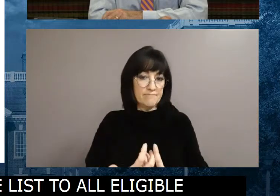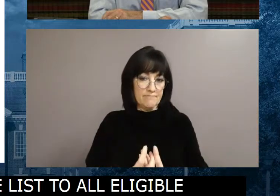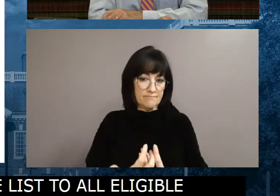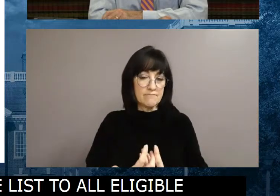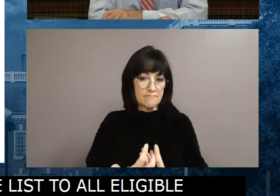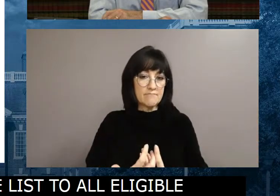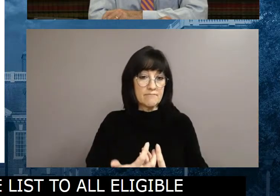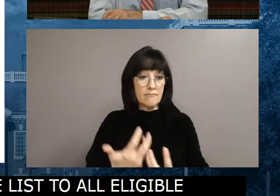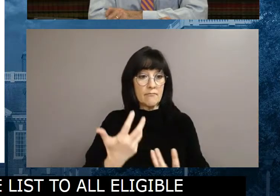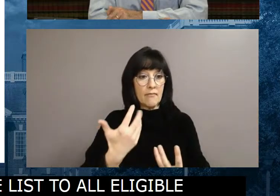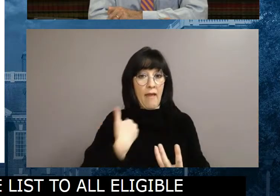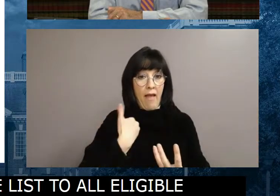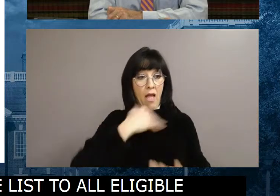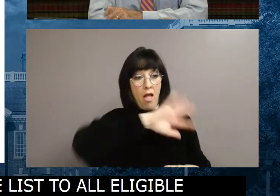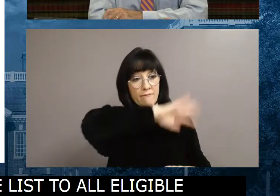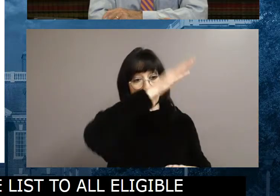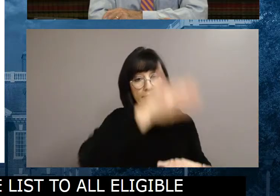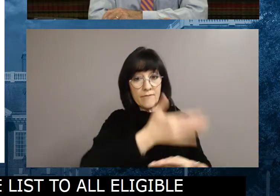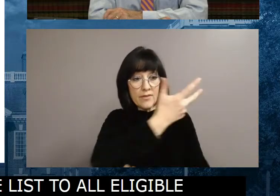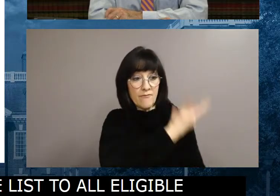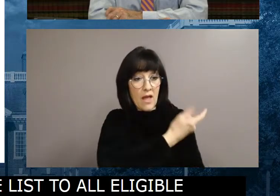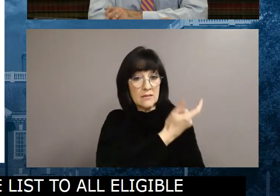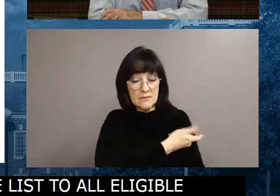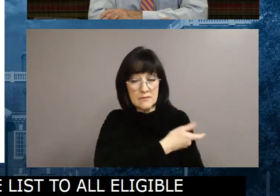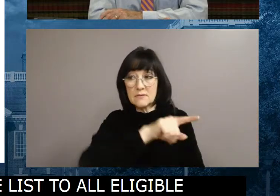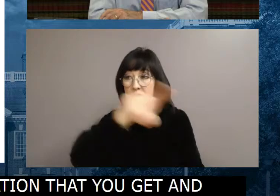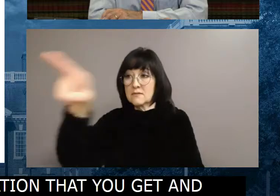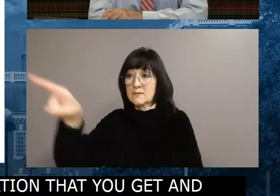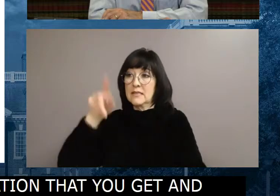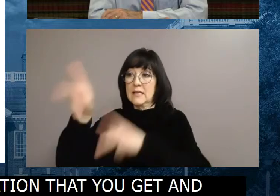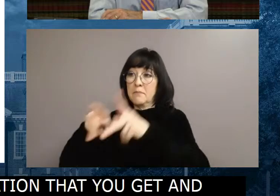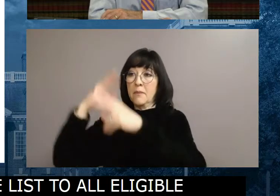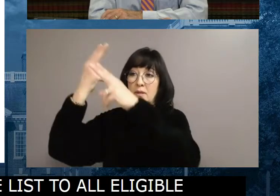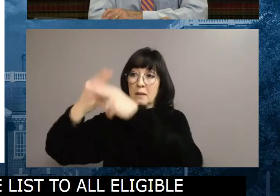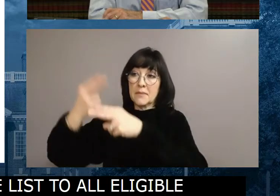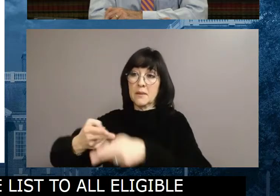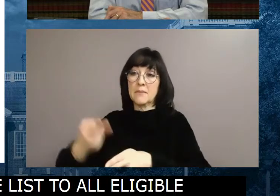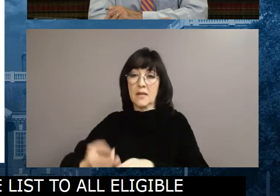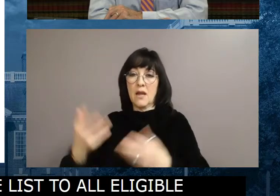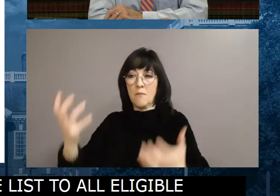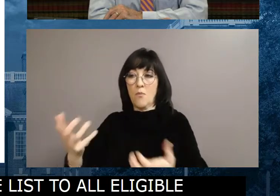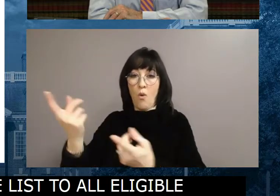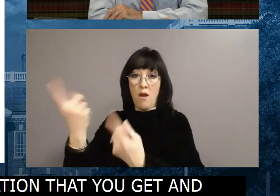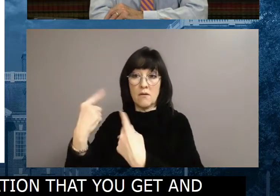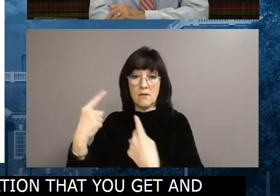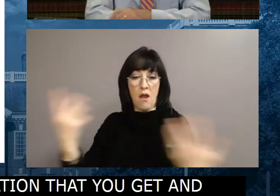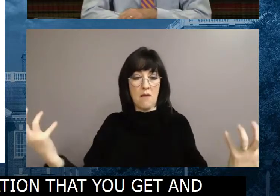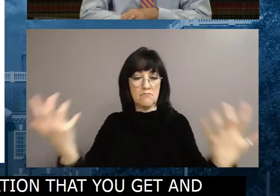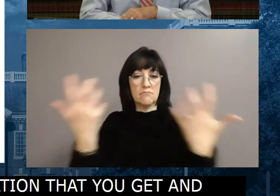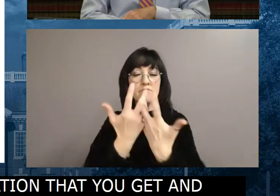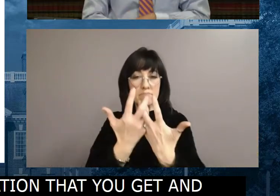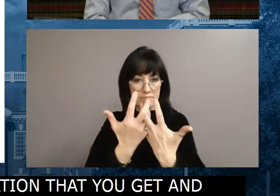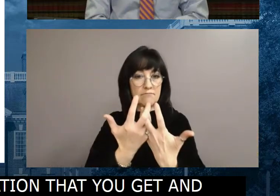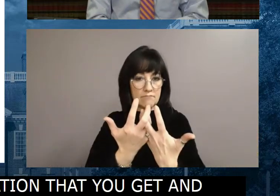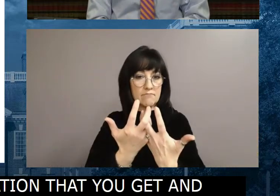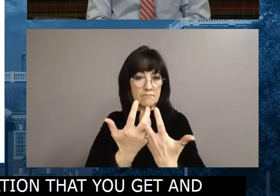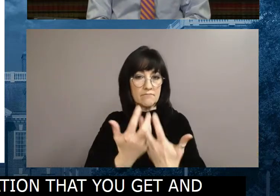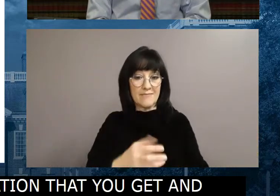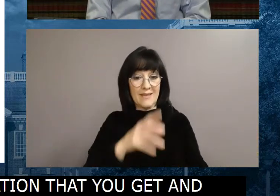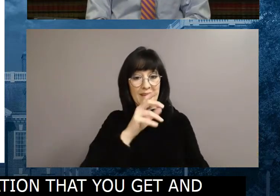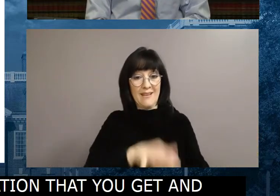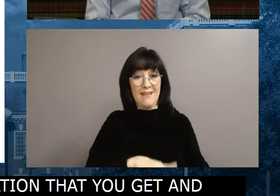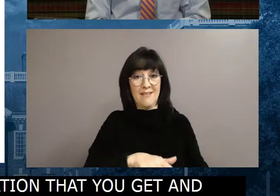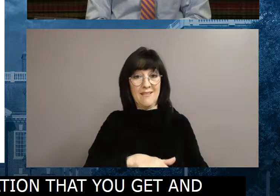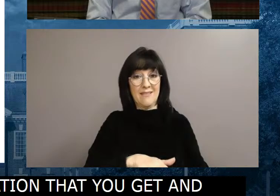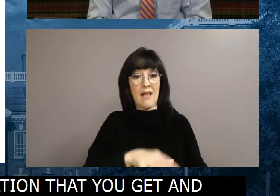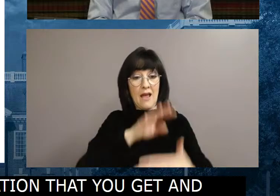AJ alluded to, demand is softening up a little bit. We do fill up all the slots, but